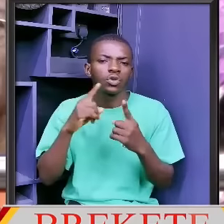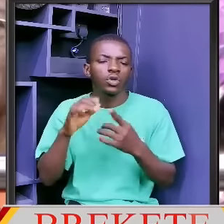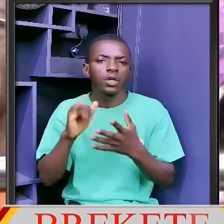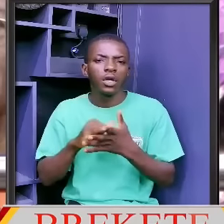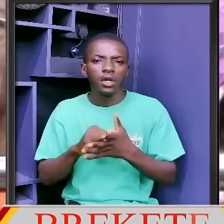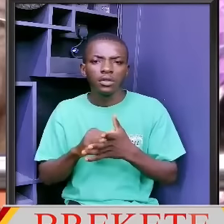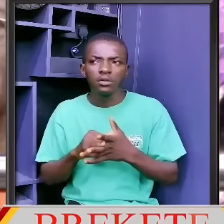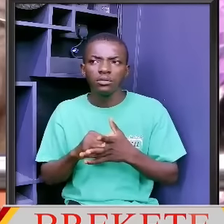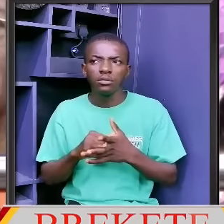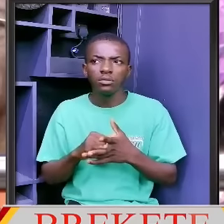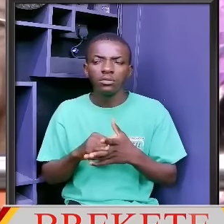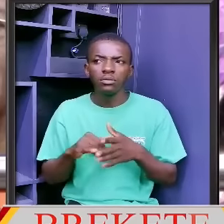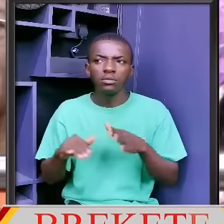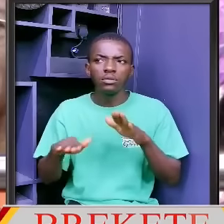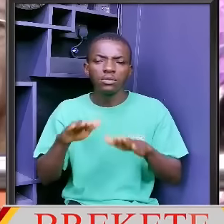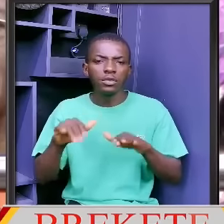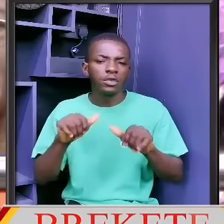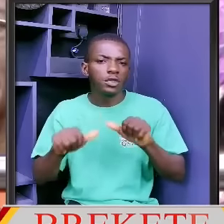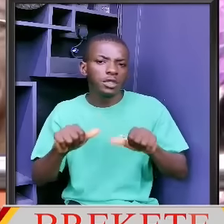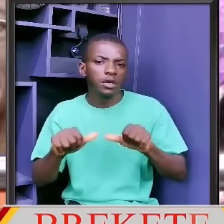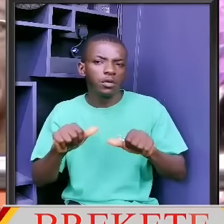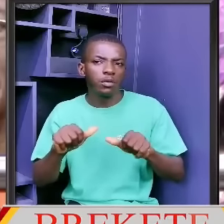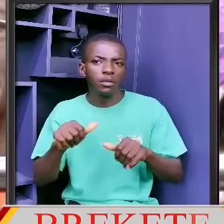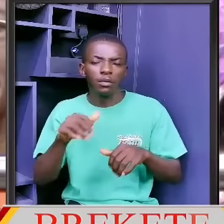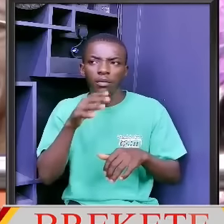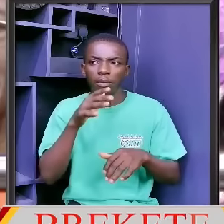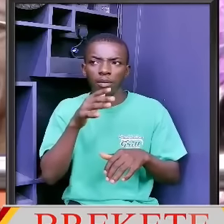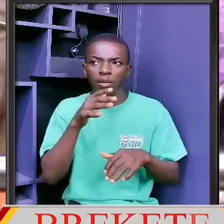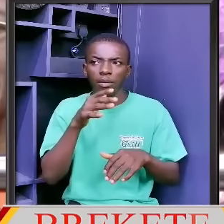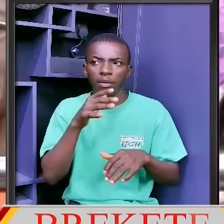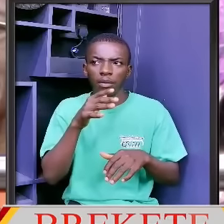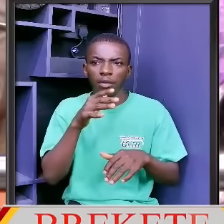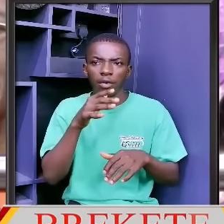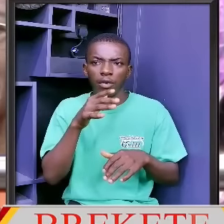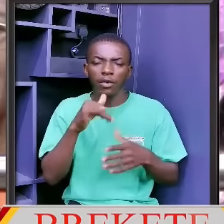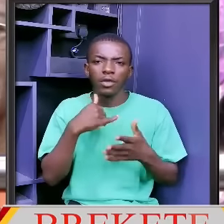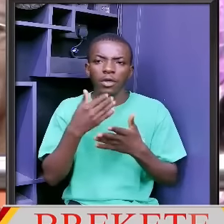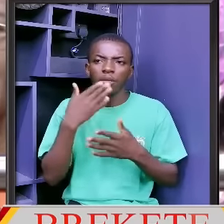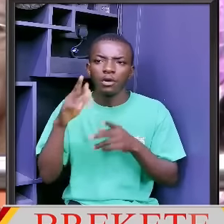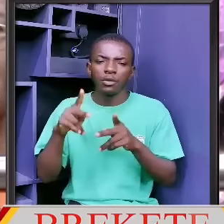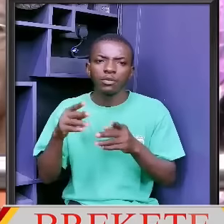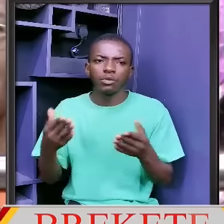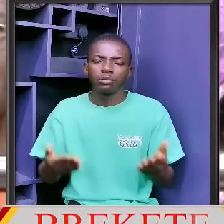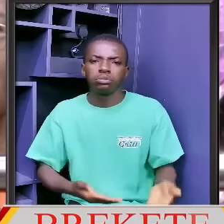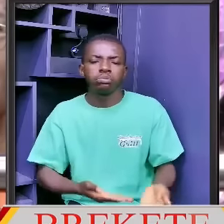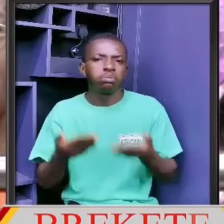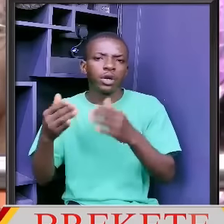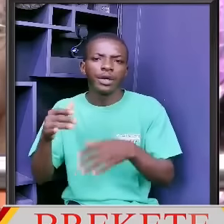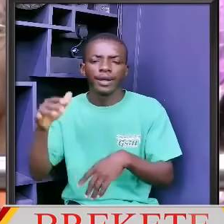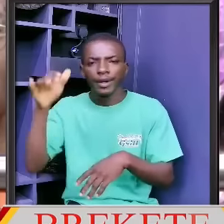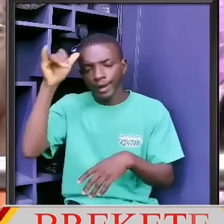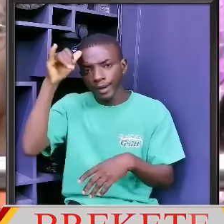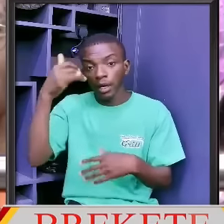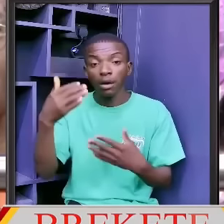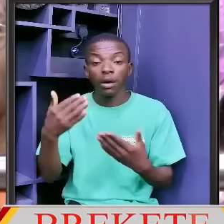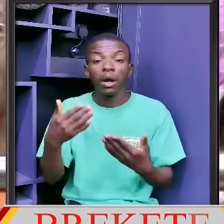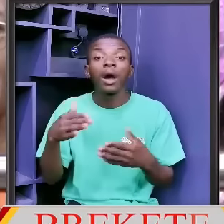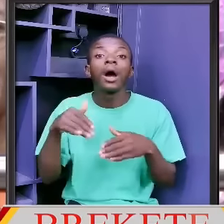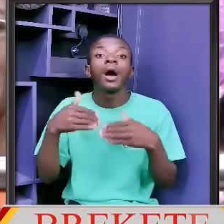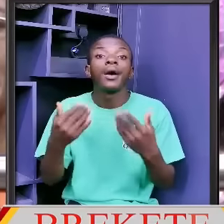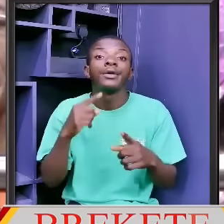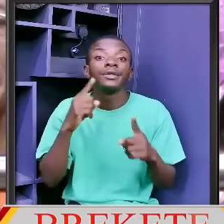say, come they dance to my mom, say, bandit don't pack the cows go. My mom say, how